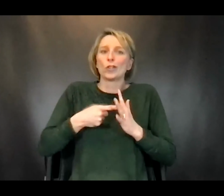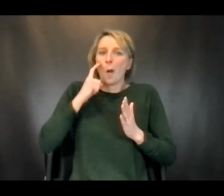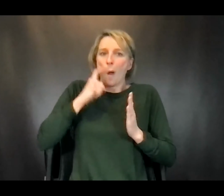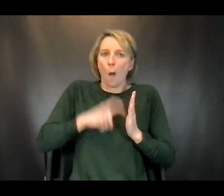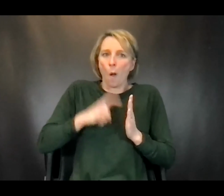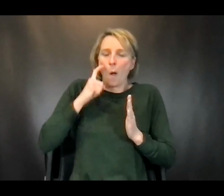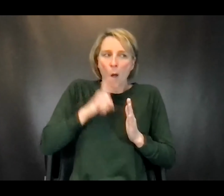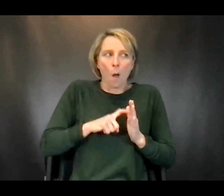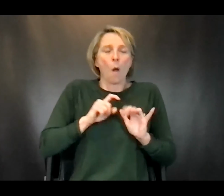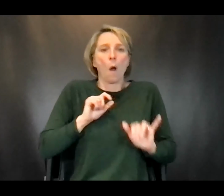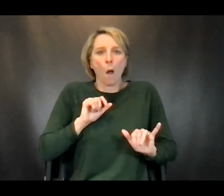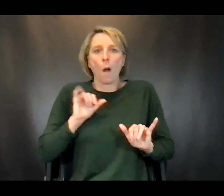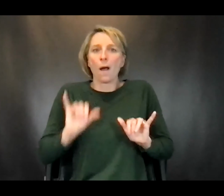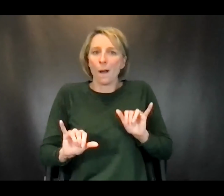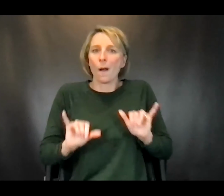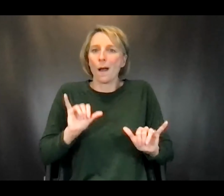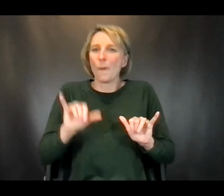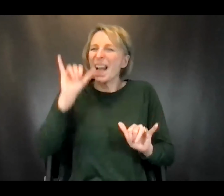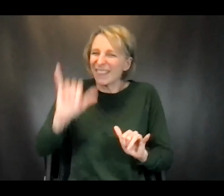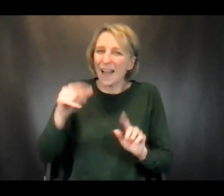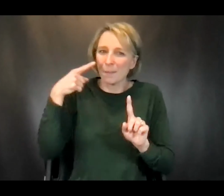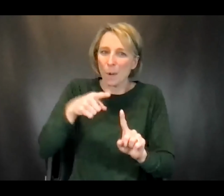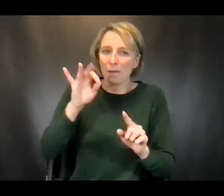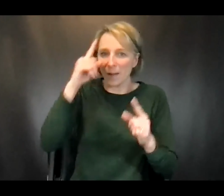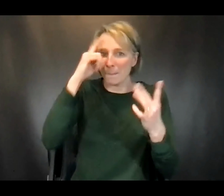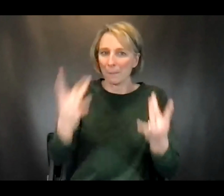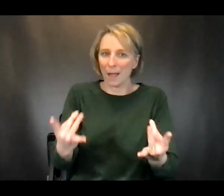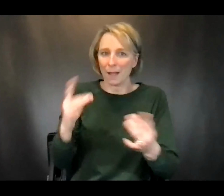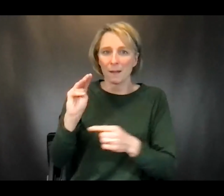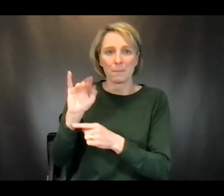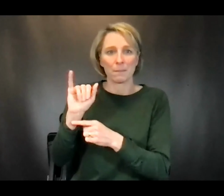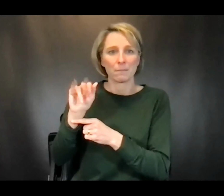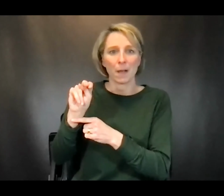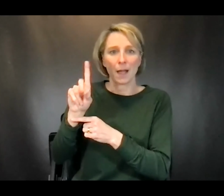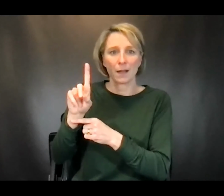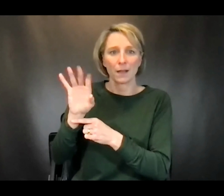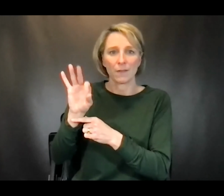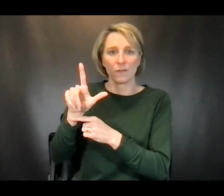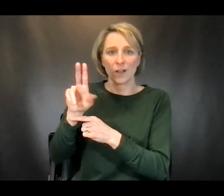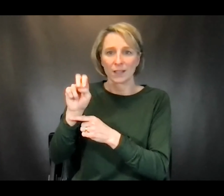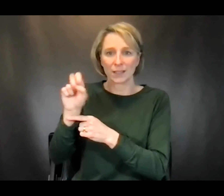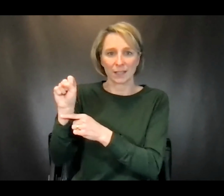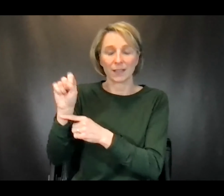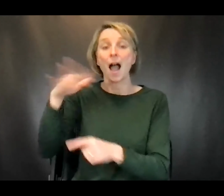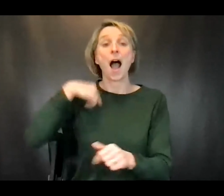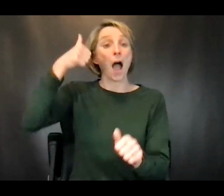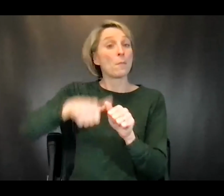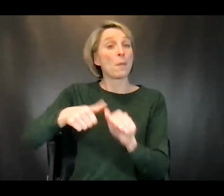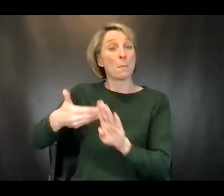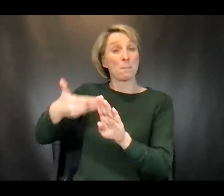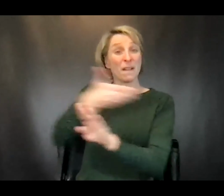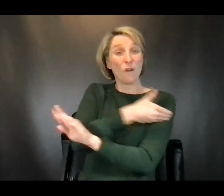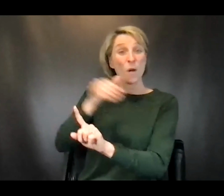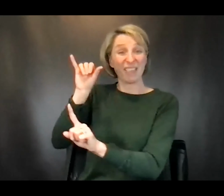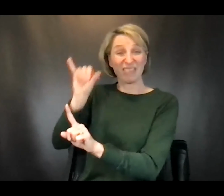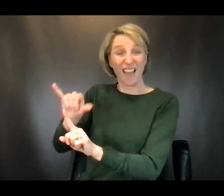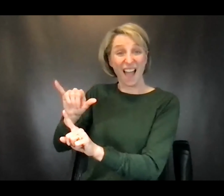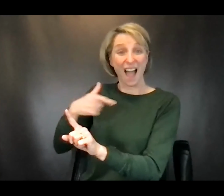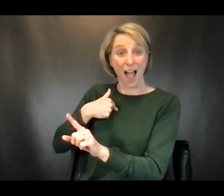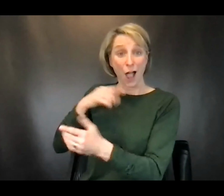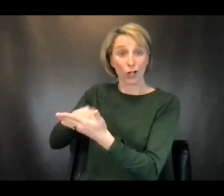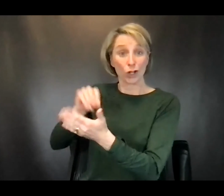about. And before I started this practice, I would go through my whole day and not notice anything.